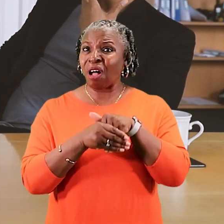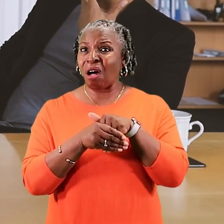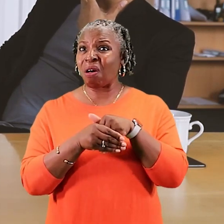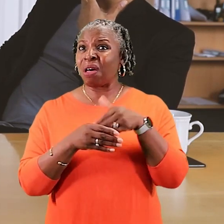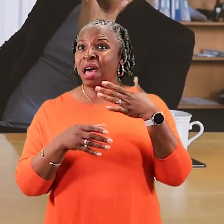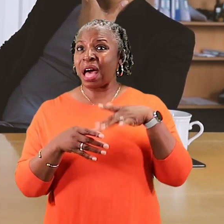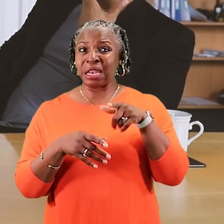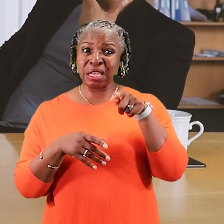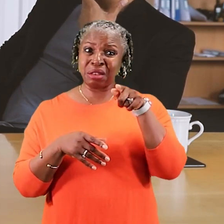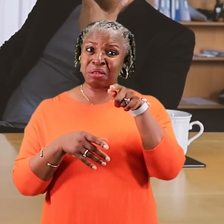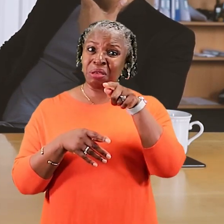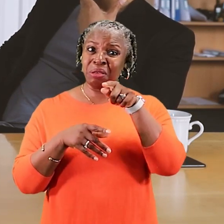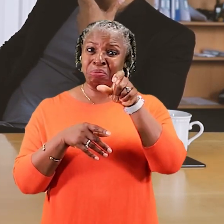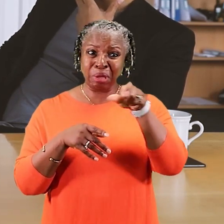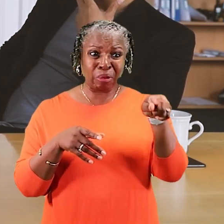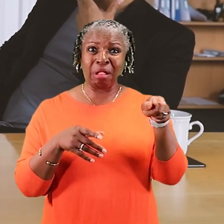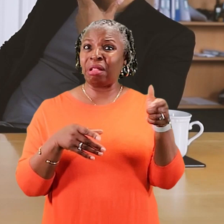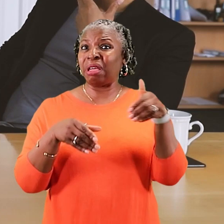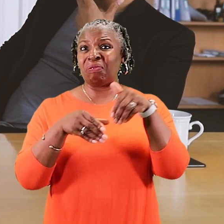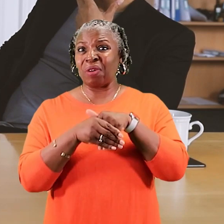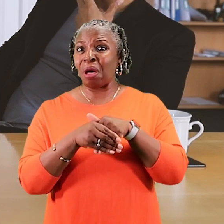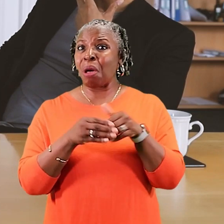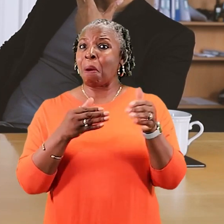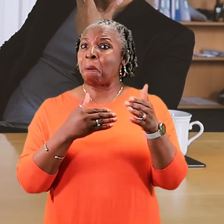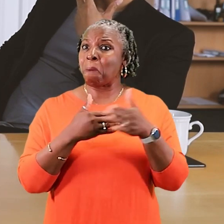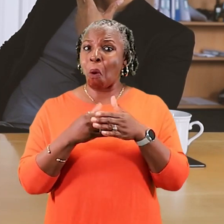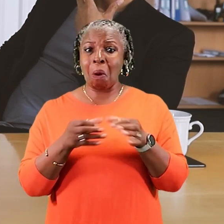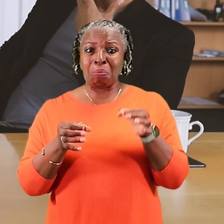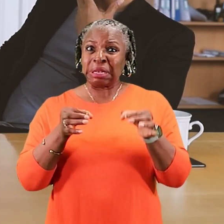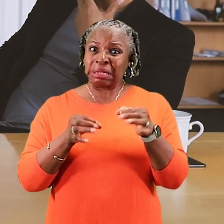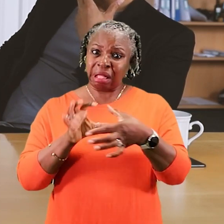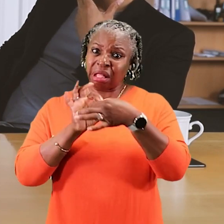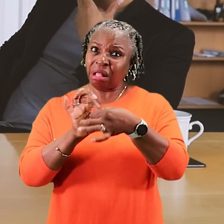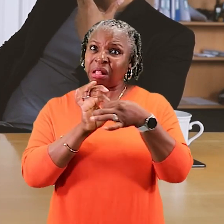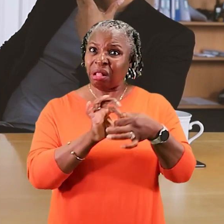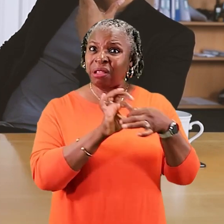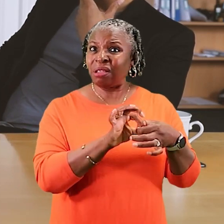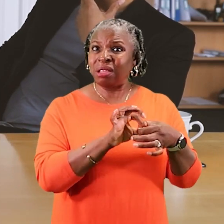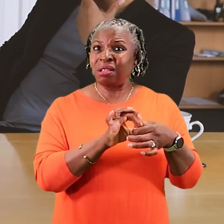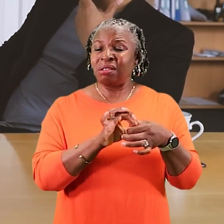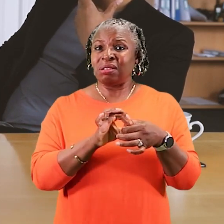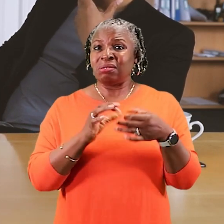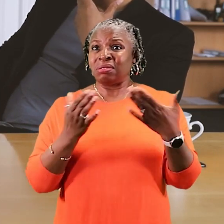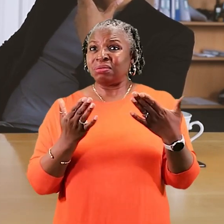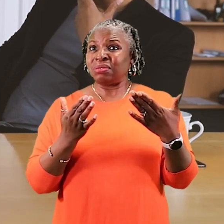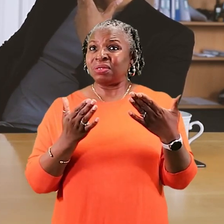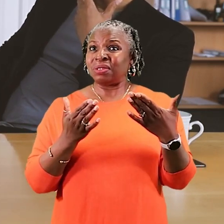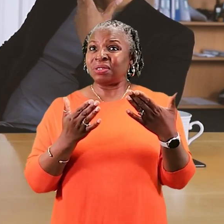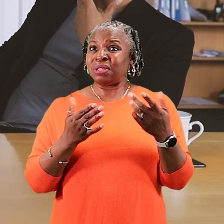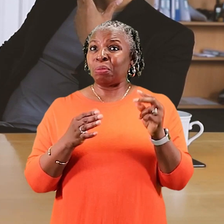I'm not, you know, I stepped up, I need you to step up, but actually I do need people to be more politically engaged.